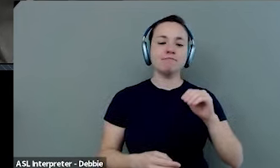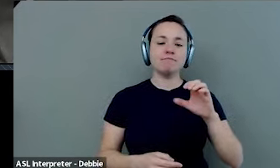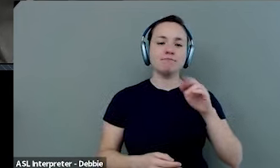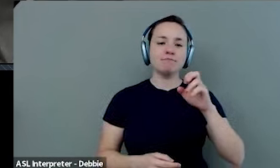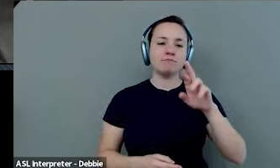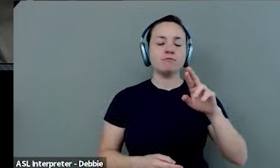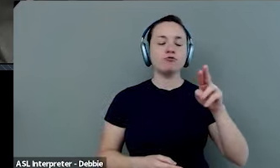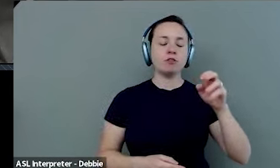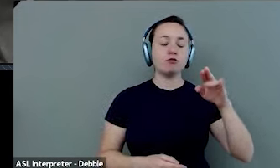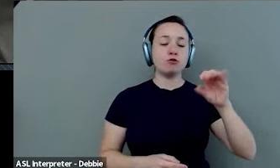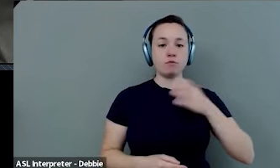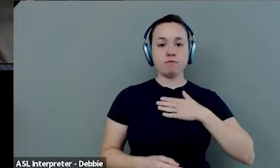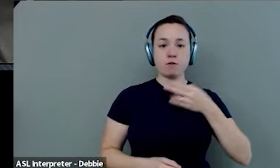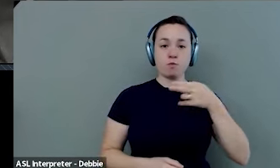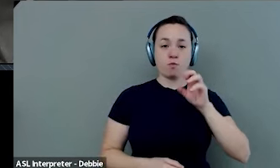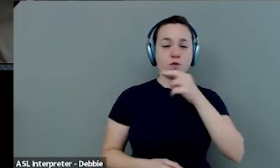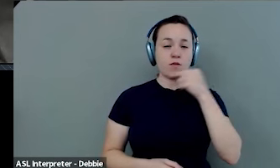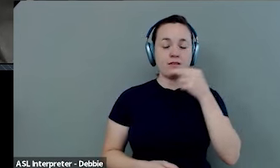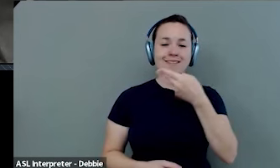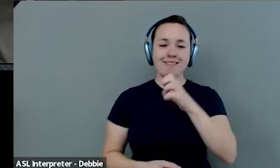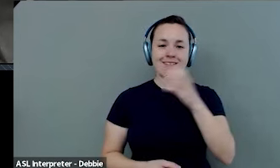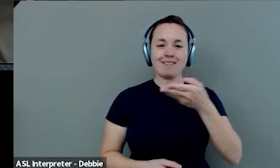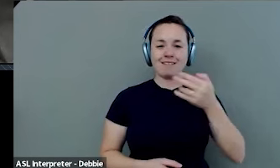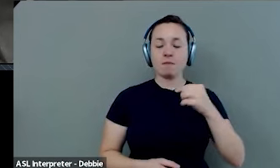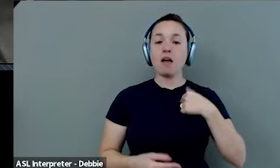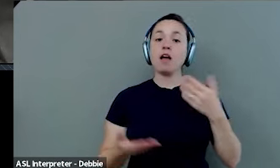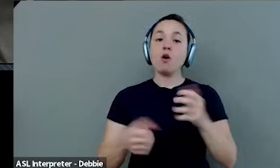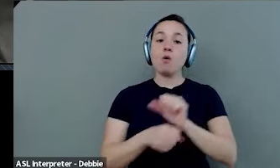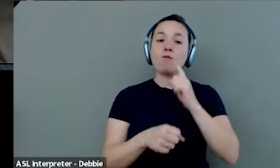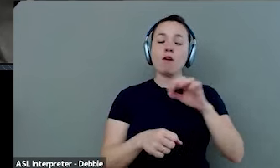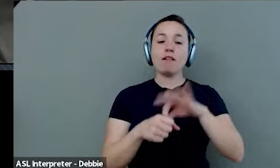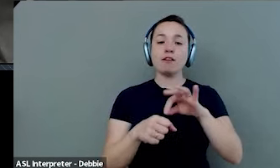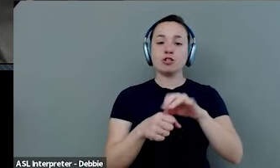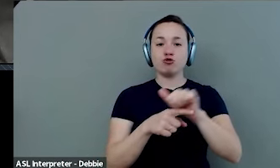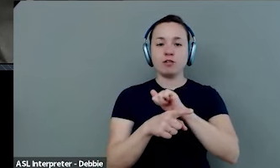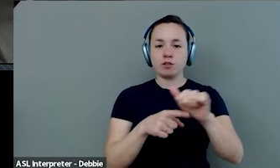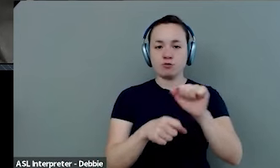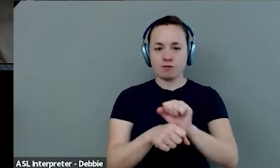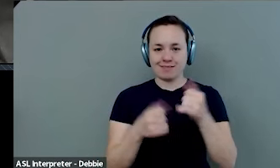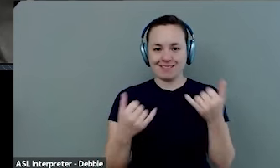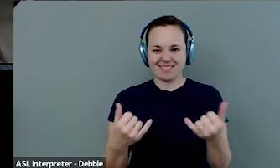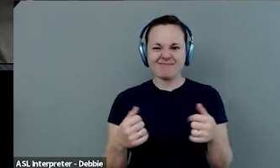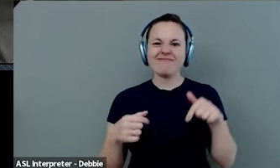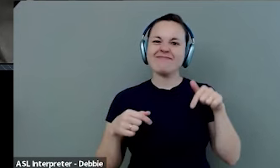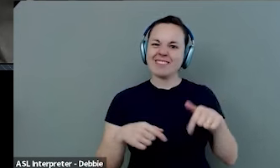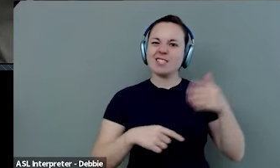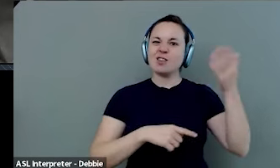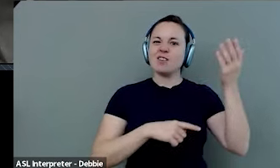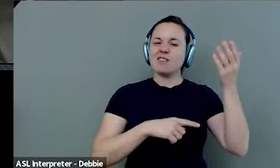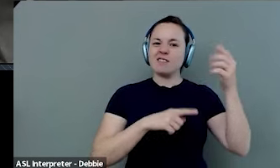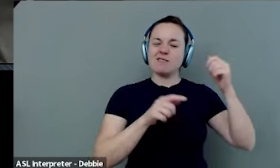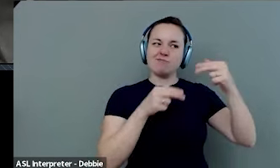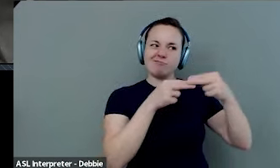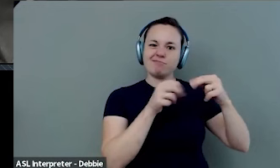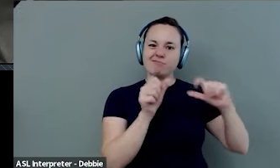pronouns are he, him, and I'm here to talk about election worker training today. In the presentation, an image is depicted